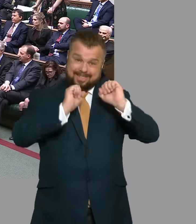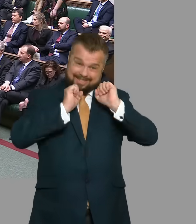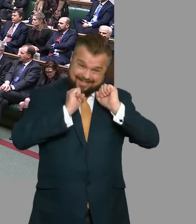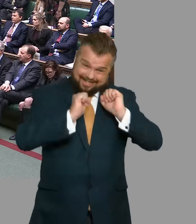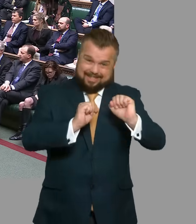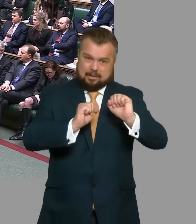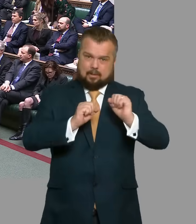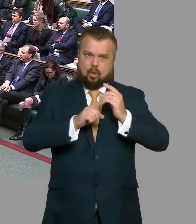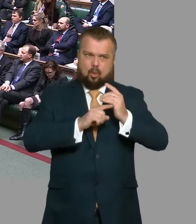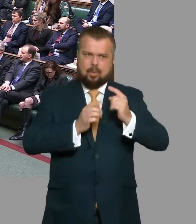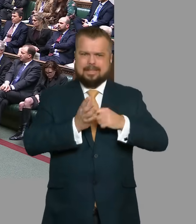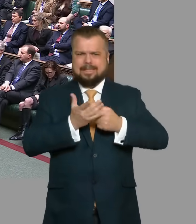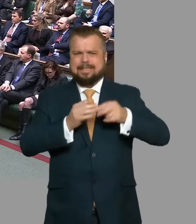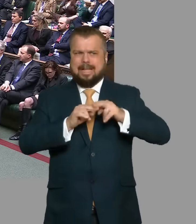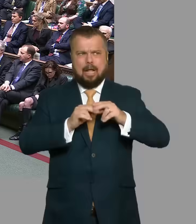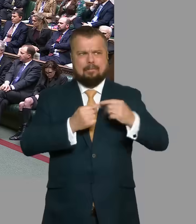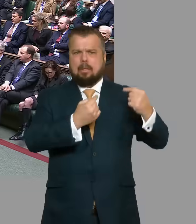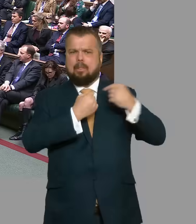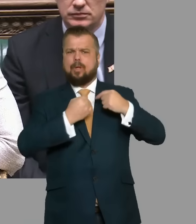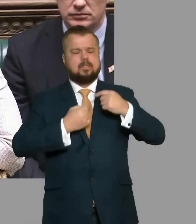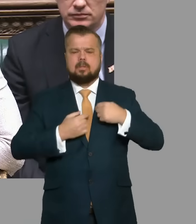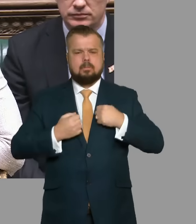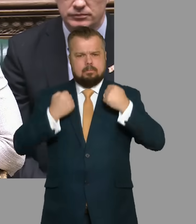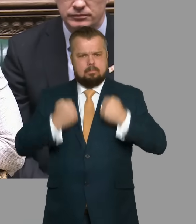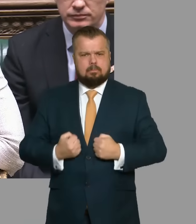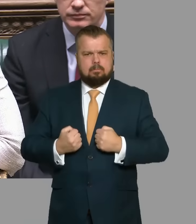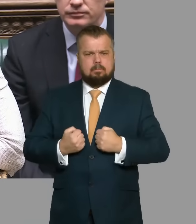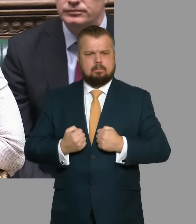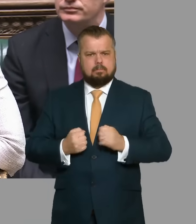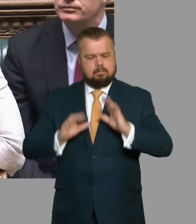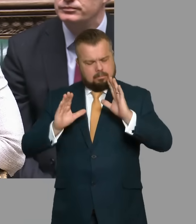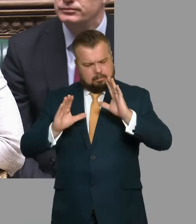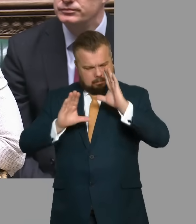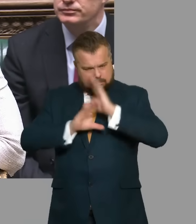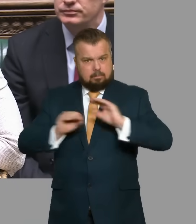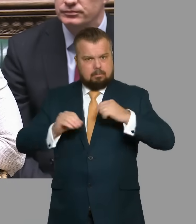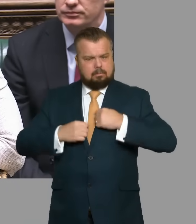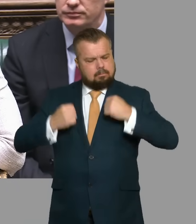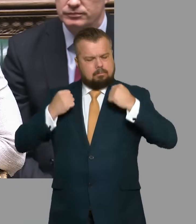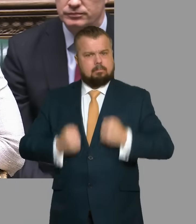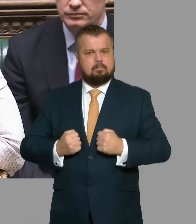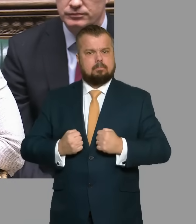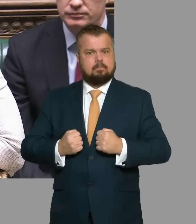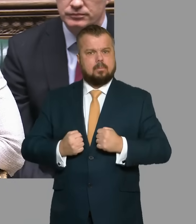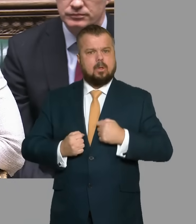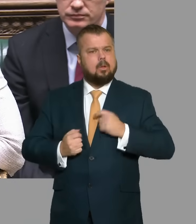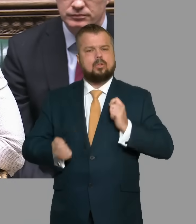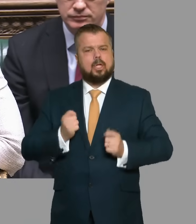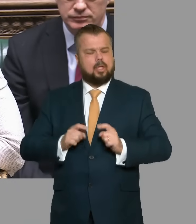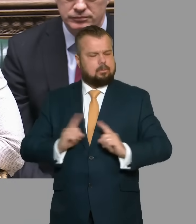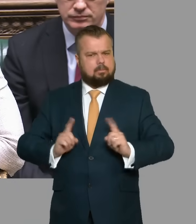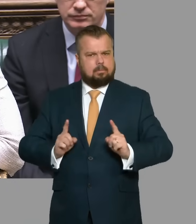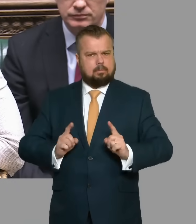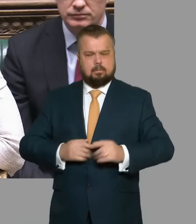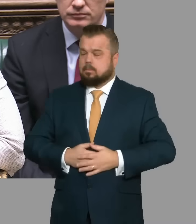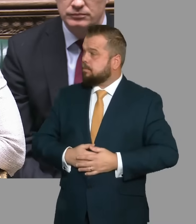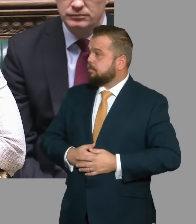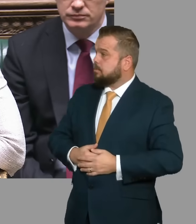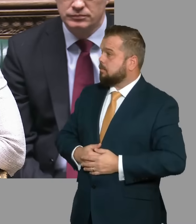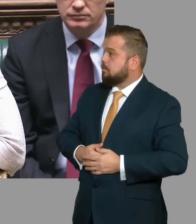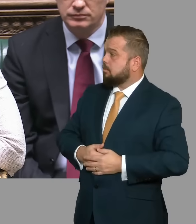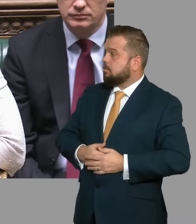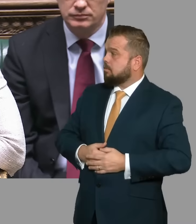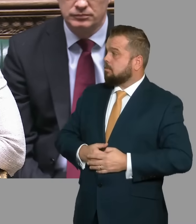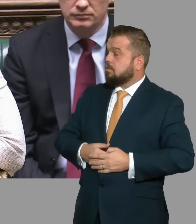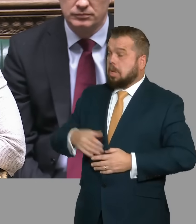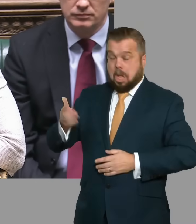Mr. Speaker, I'm very glad to hear the Prime Minister say that. We all know that the people of Greenland do not